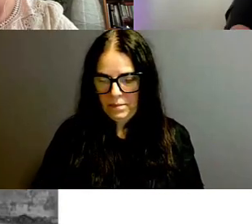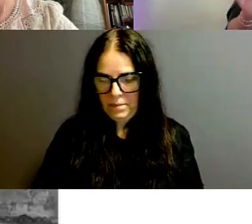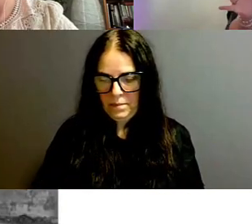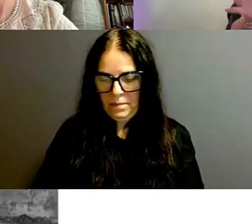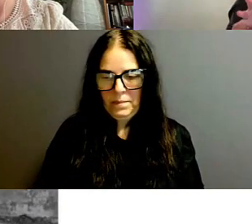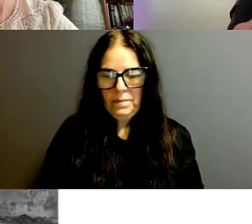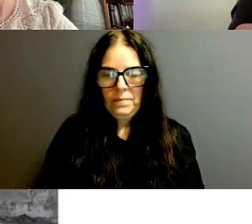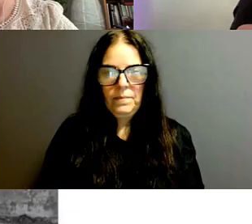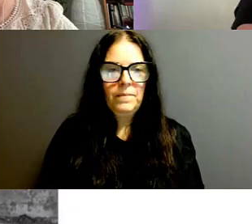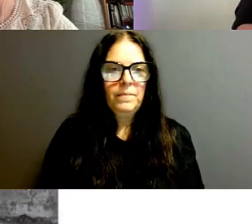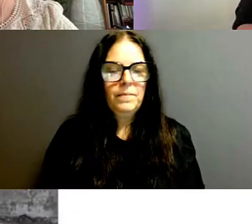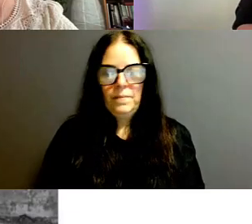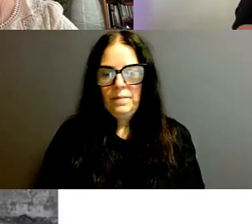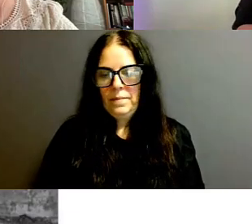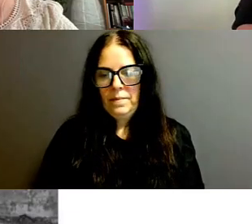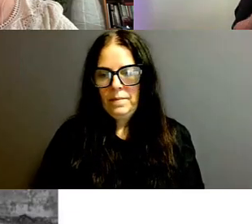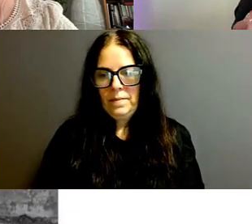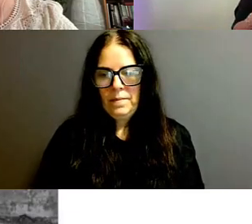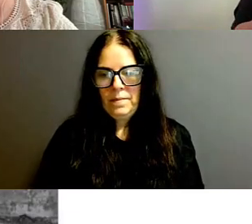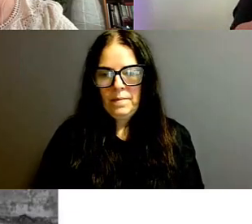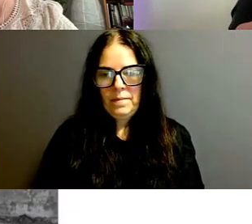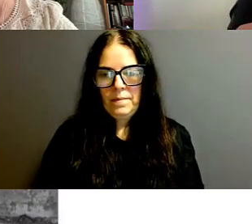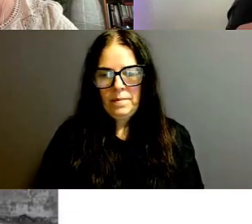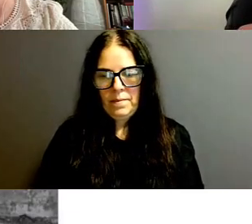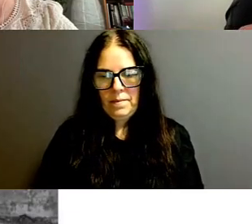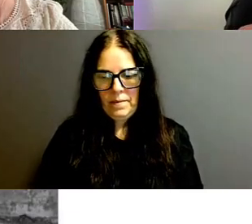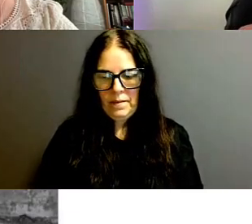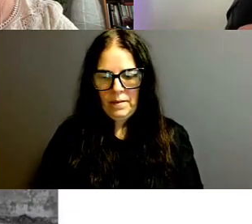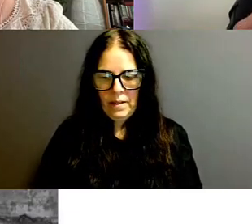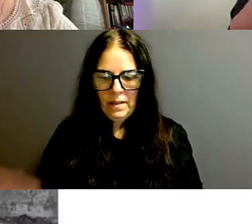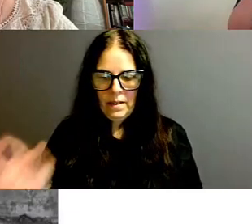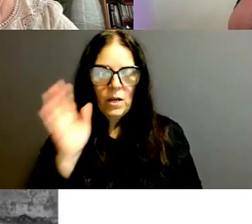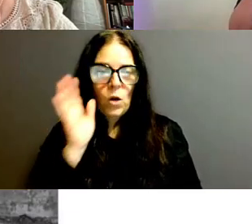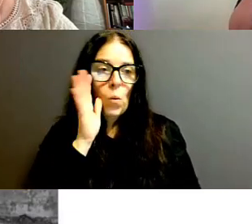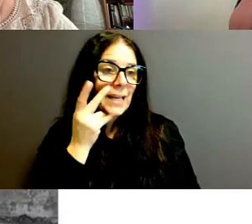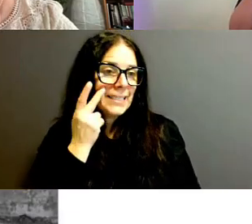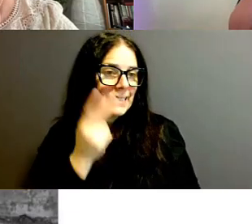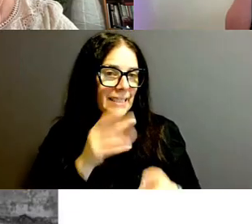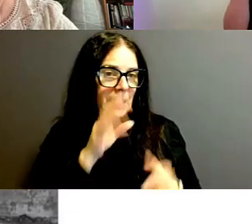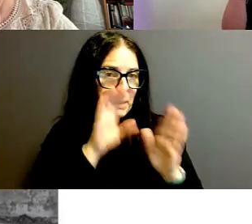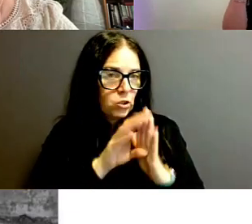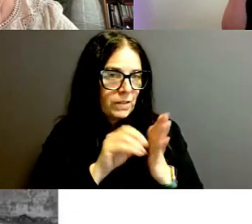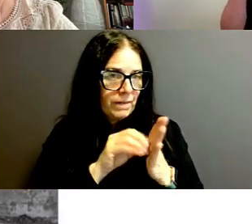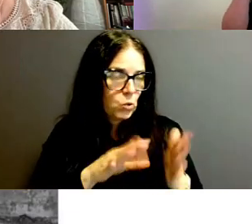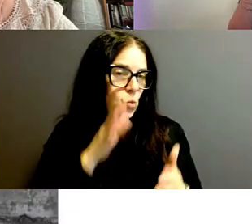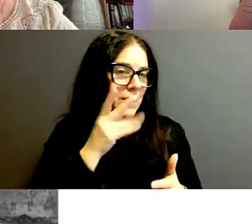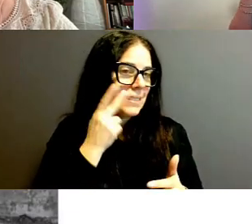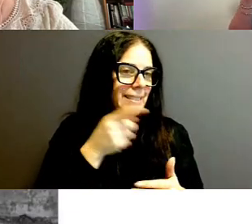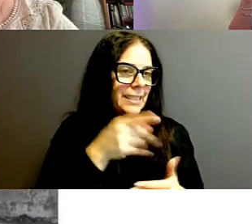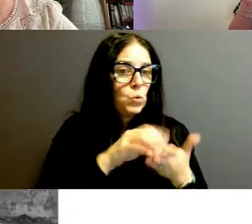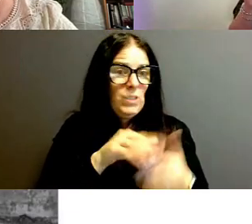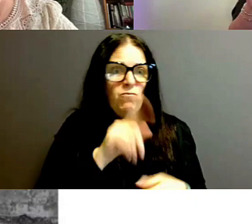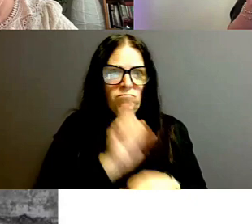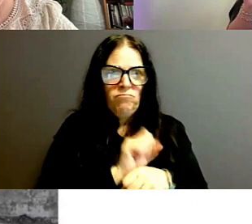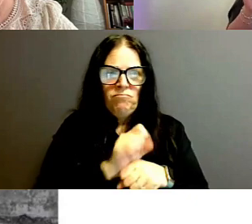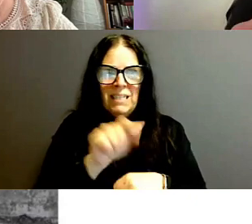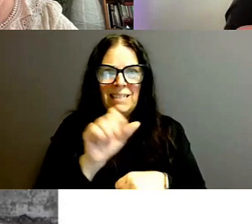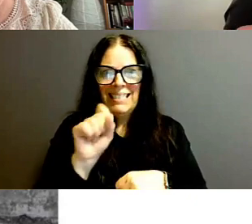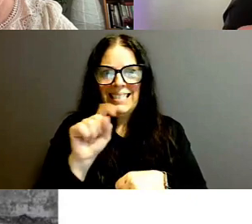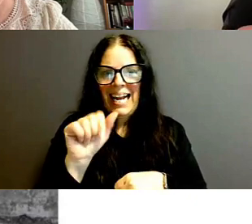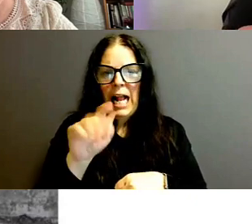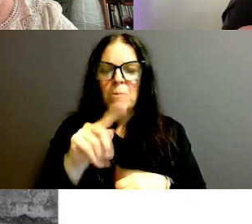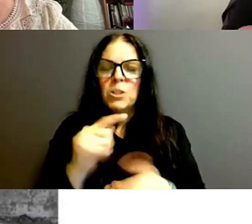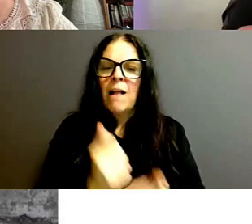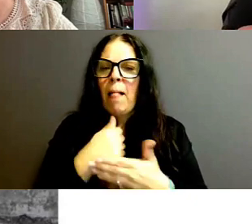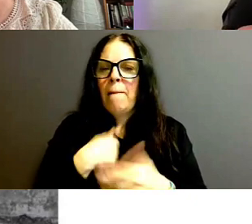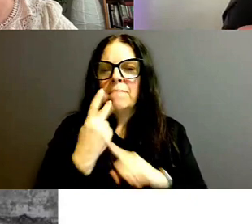So you're going to see pictures of students. They're actual students here at St. Albert's. In there, it kind of jogs my memory of what